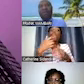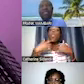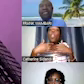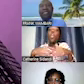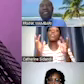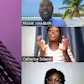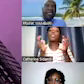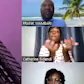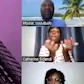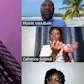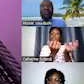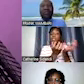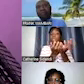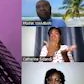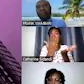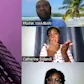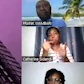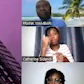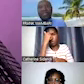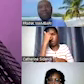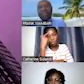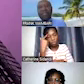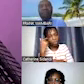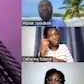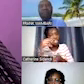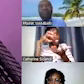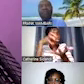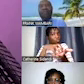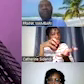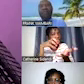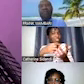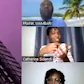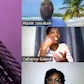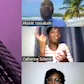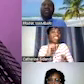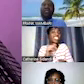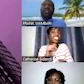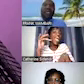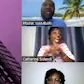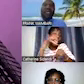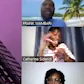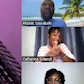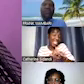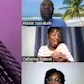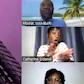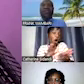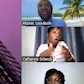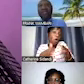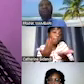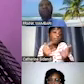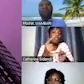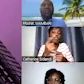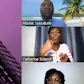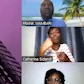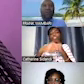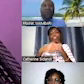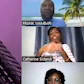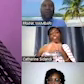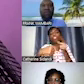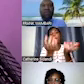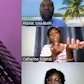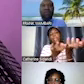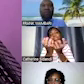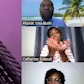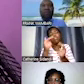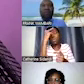either because of some situations that I mentioned earlier, or because you are unable to continue with the business because you have lost your spouse